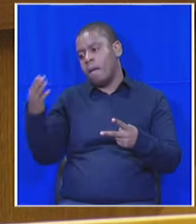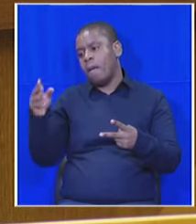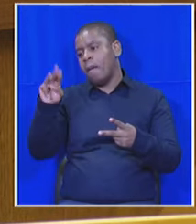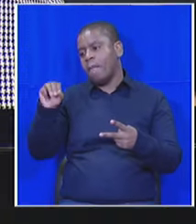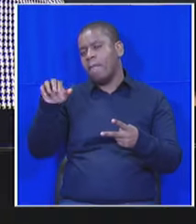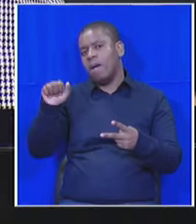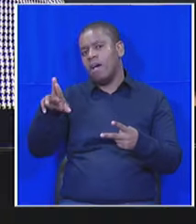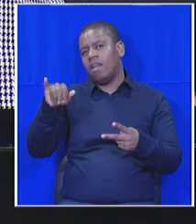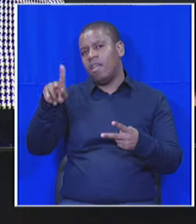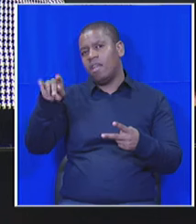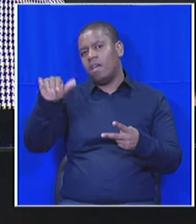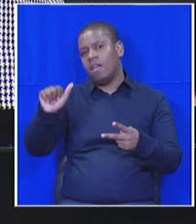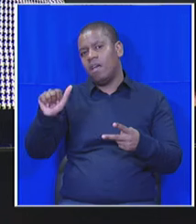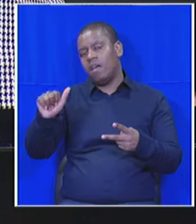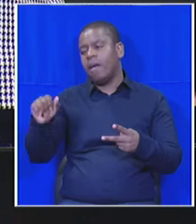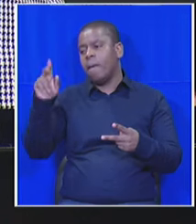Honorable Mwango,